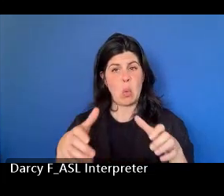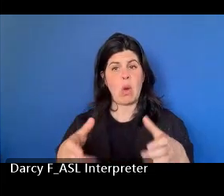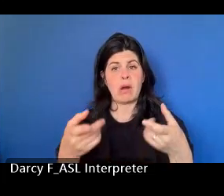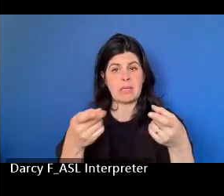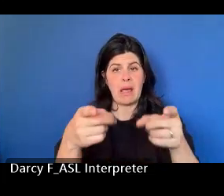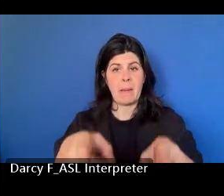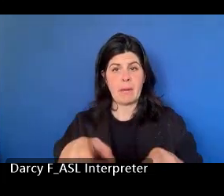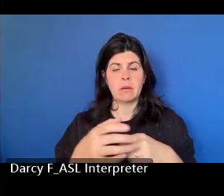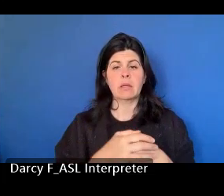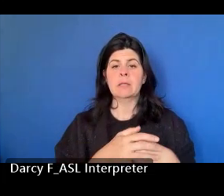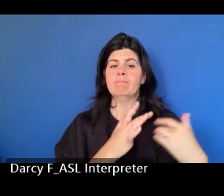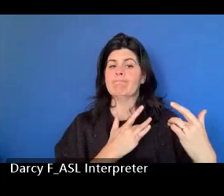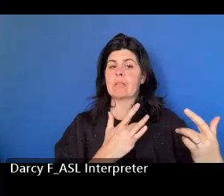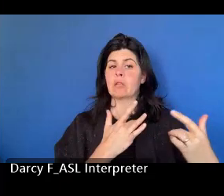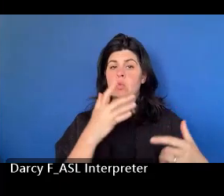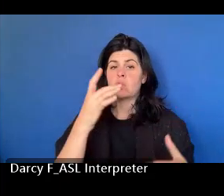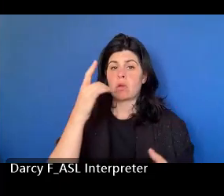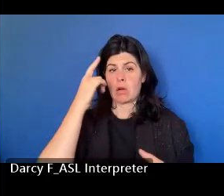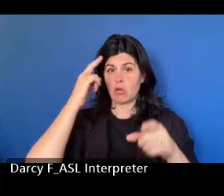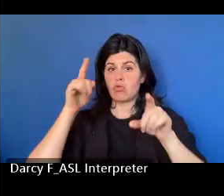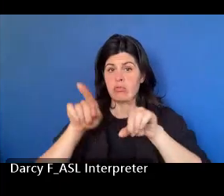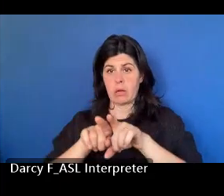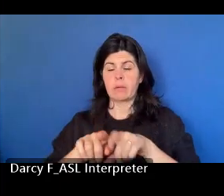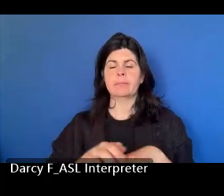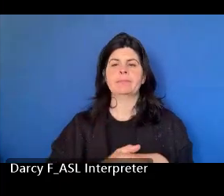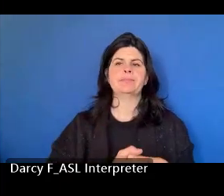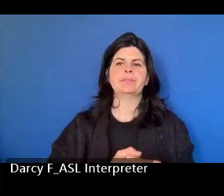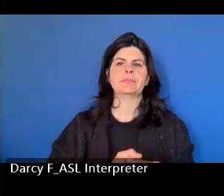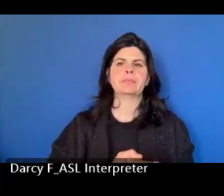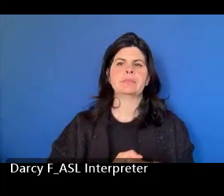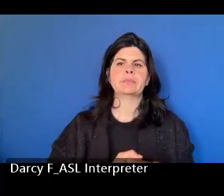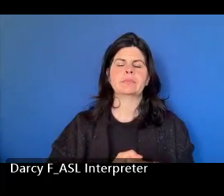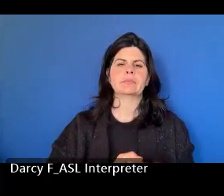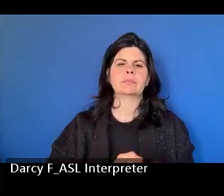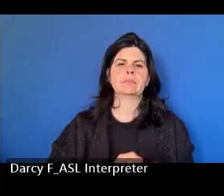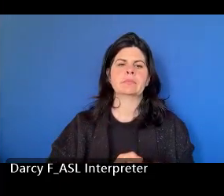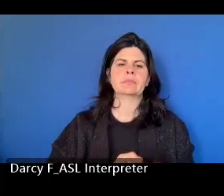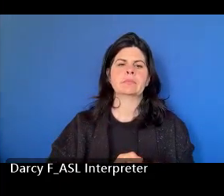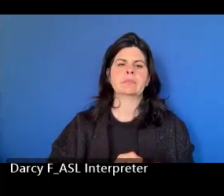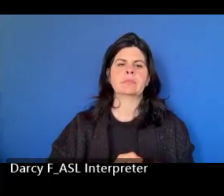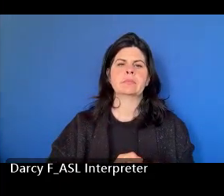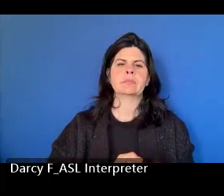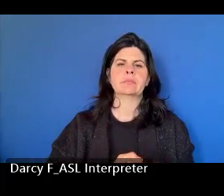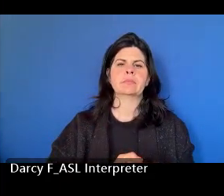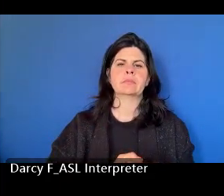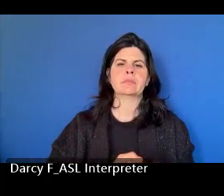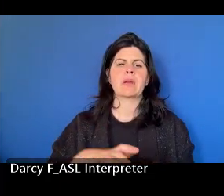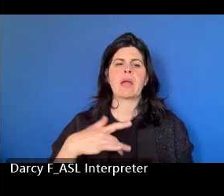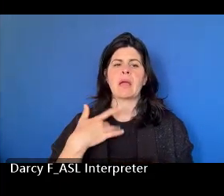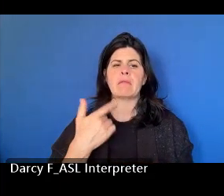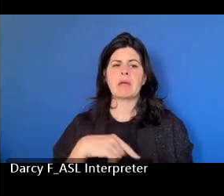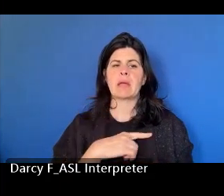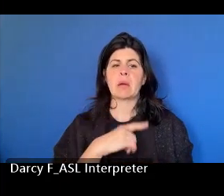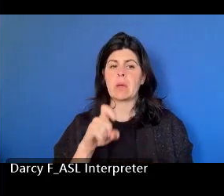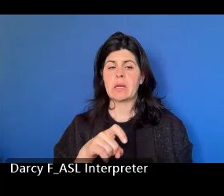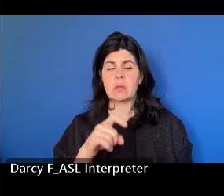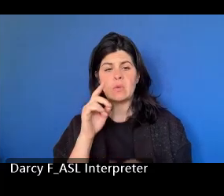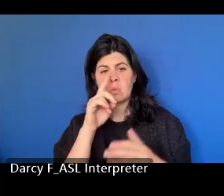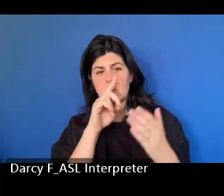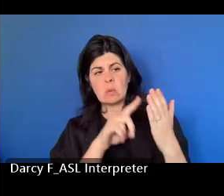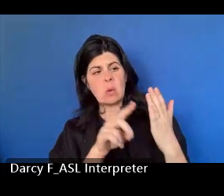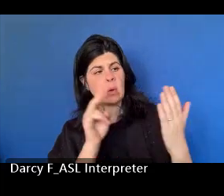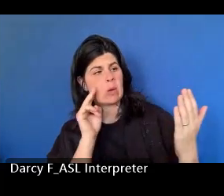I tend to agree with them. Of course, I feel that, you know, we do need to look at our environment